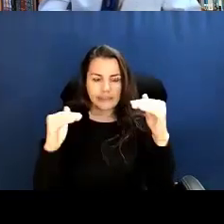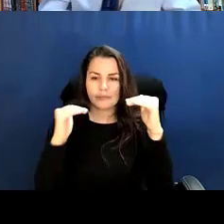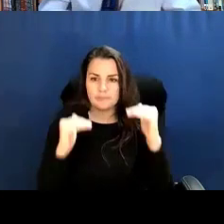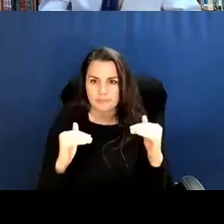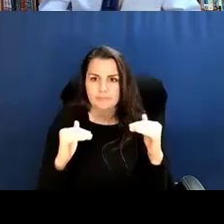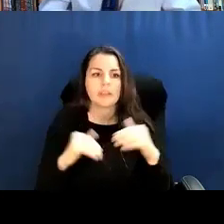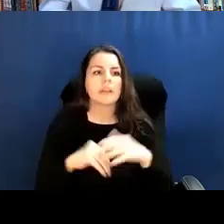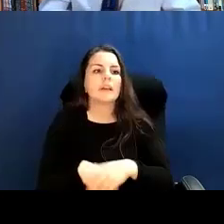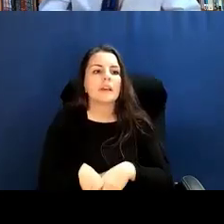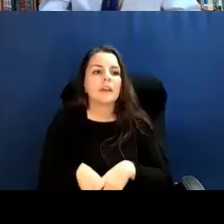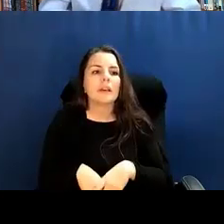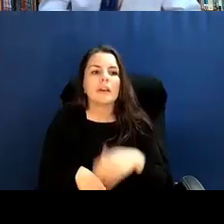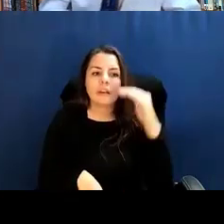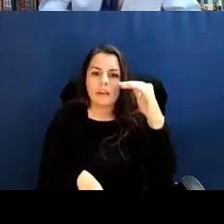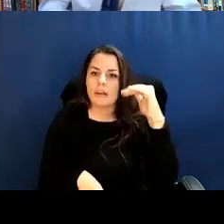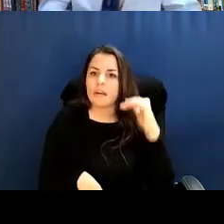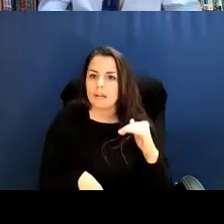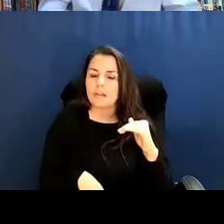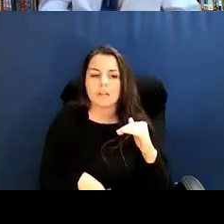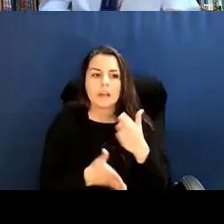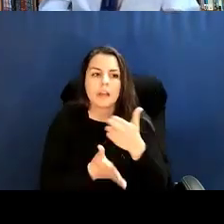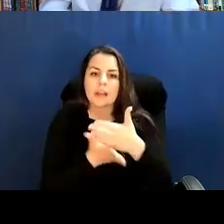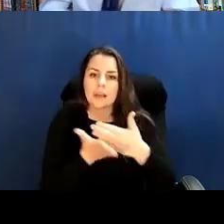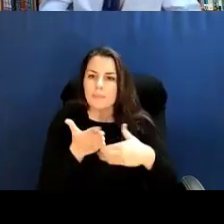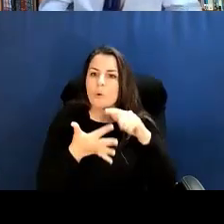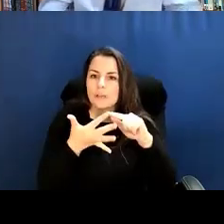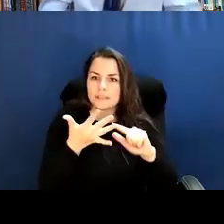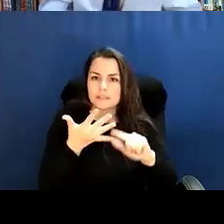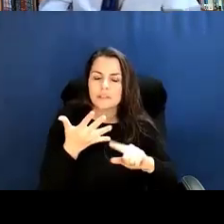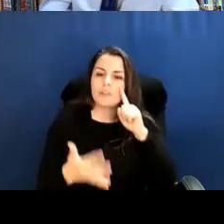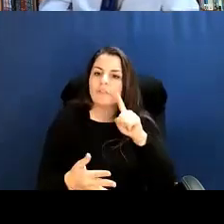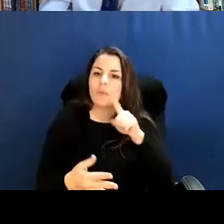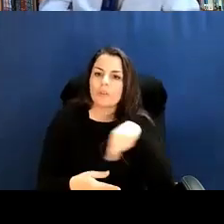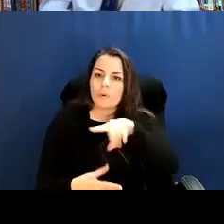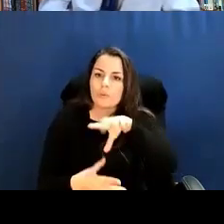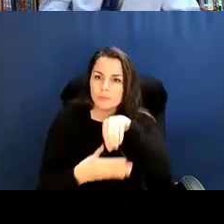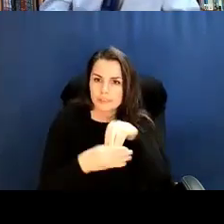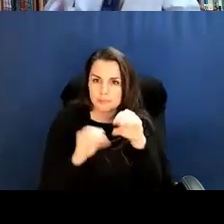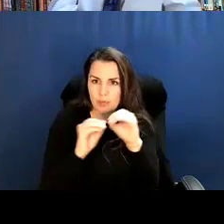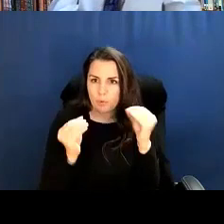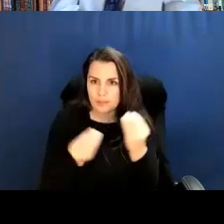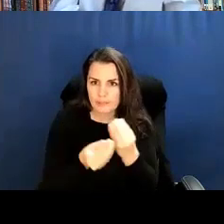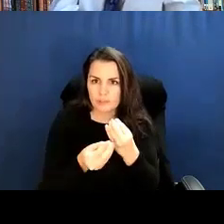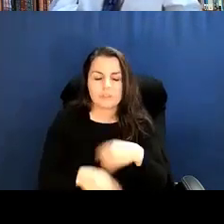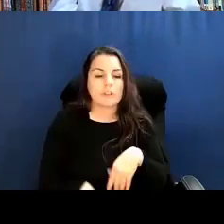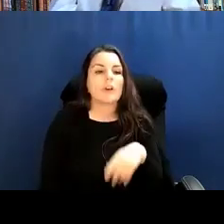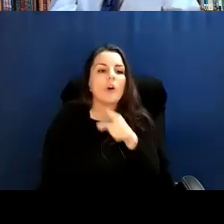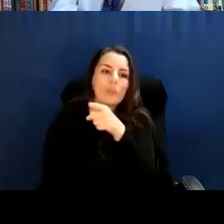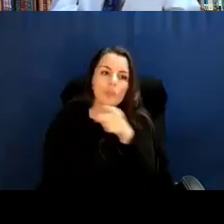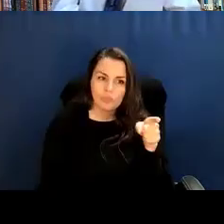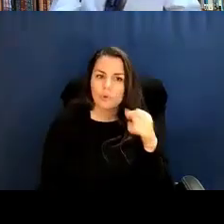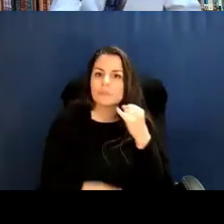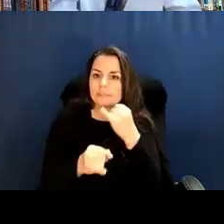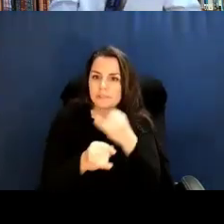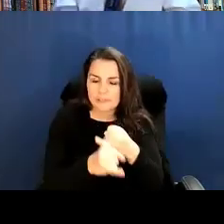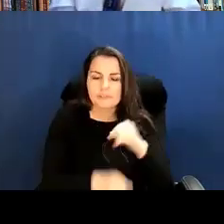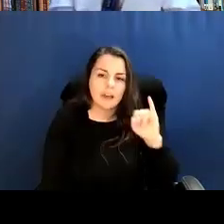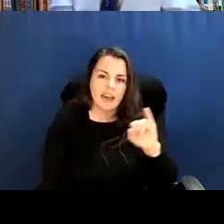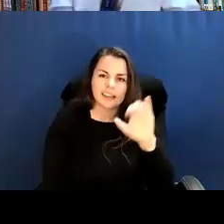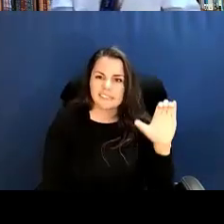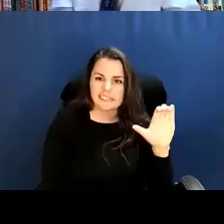these sections, you see components of participating organizations. So these are the institutes and centers, the